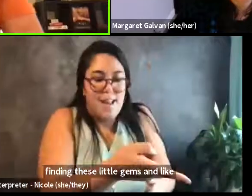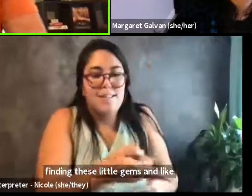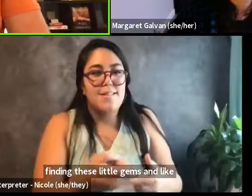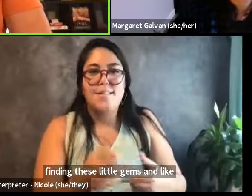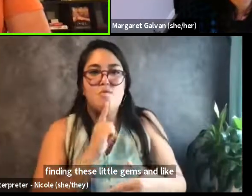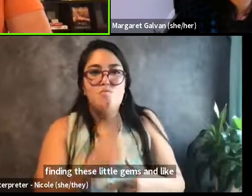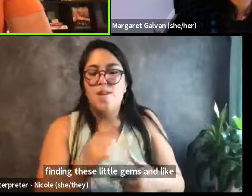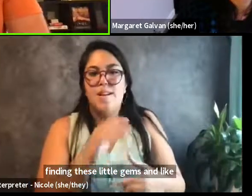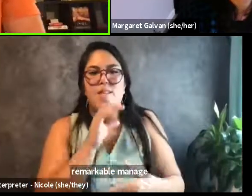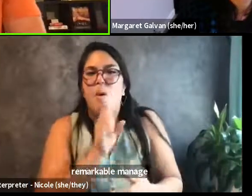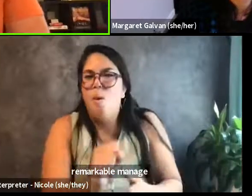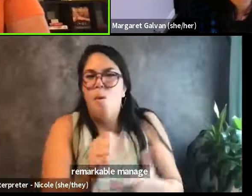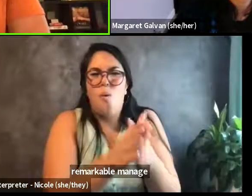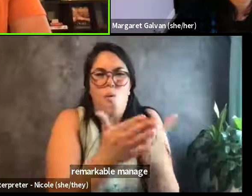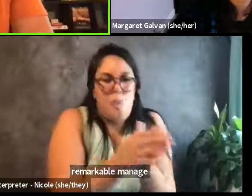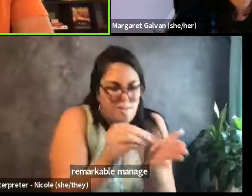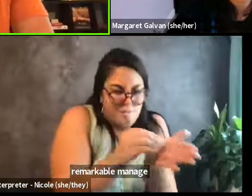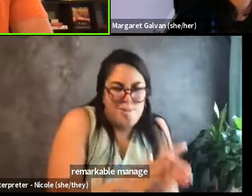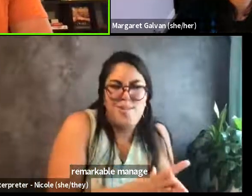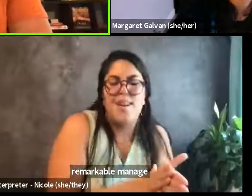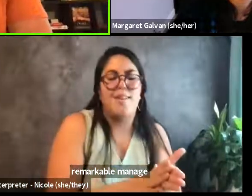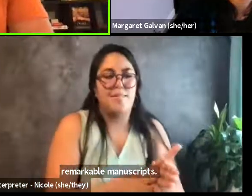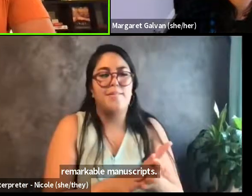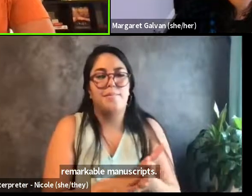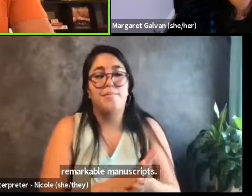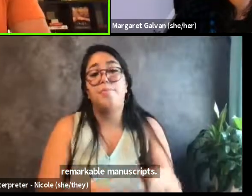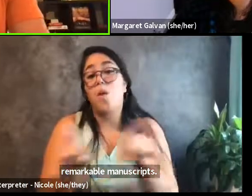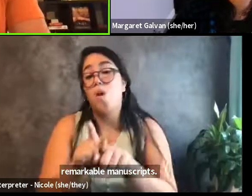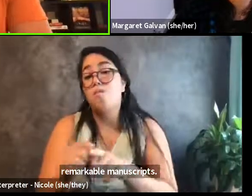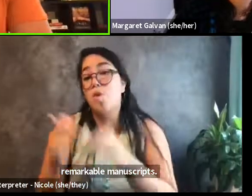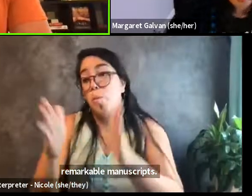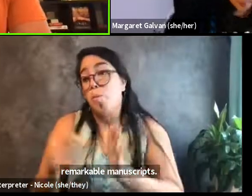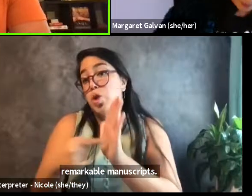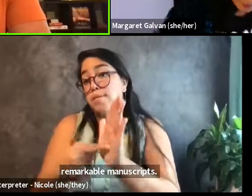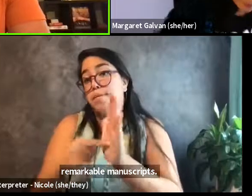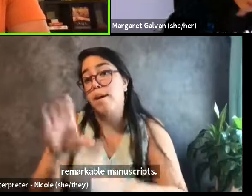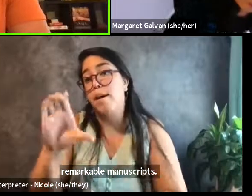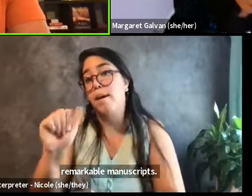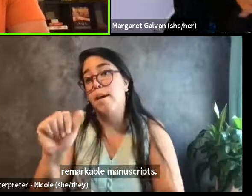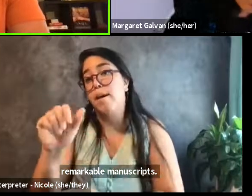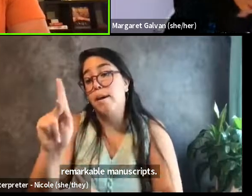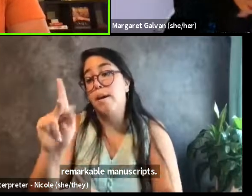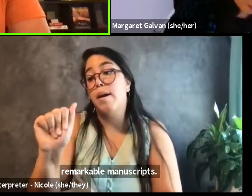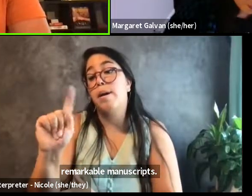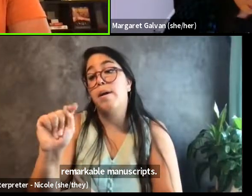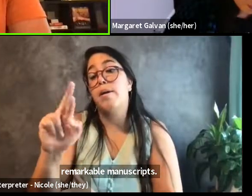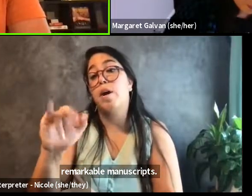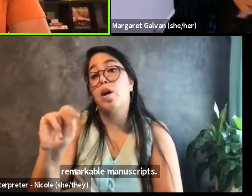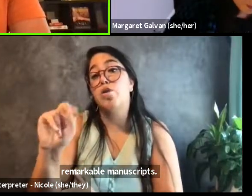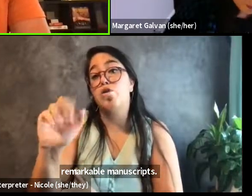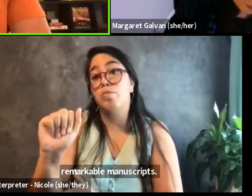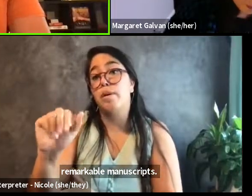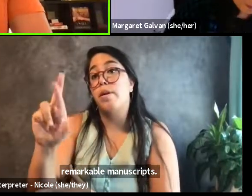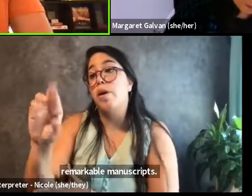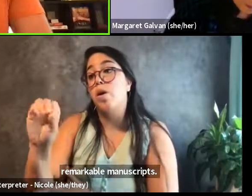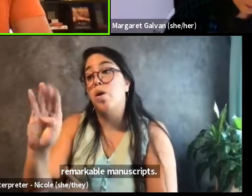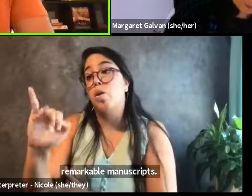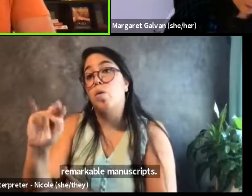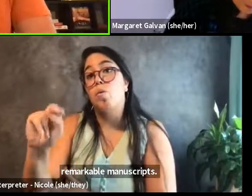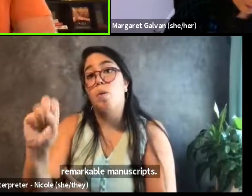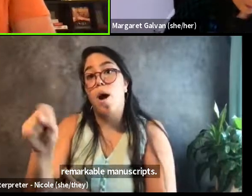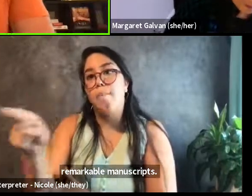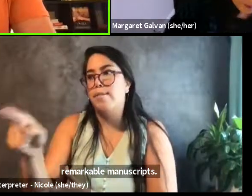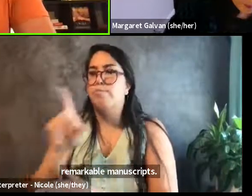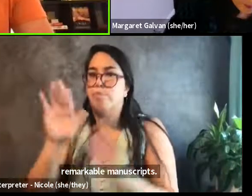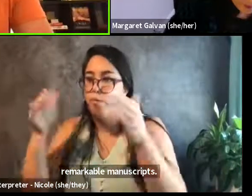manuscripts. Um, also talk to people like Trina Robbins, who's done a lot of work around women cartoonists and was such a pivotal, pivotal